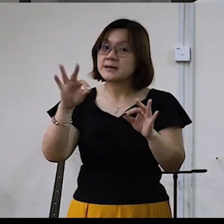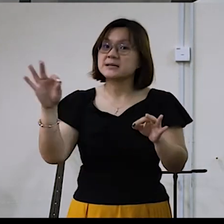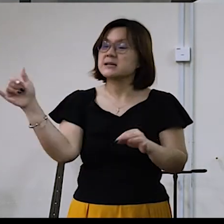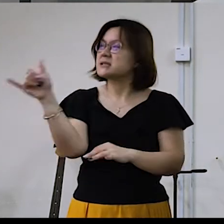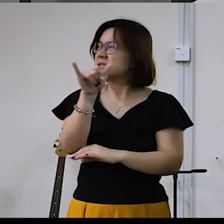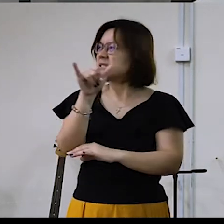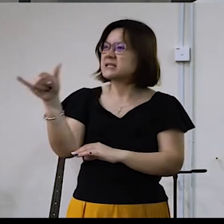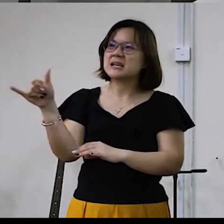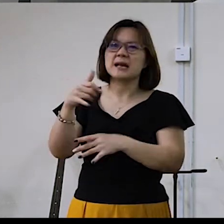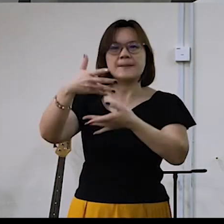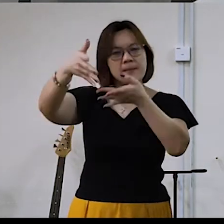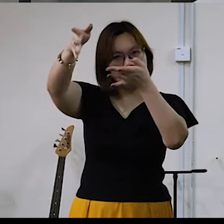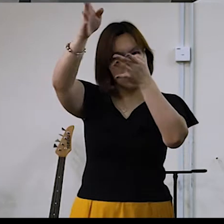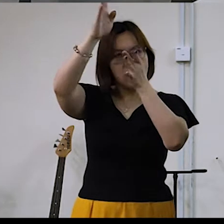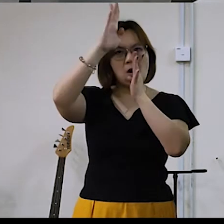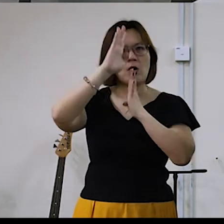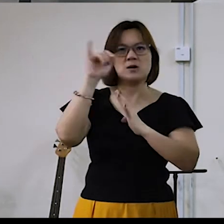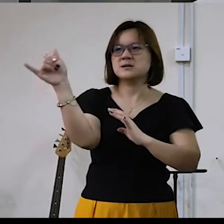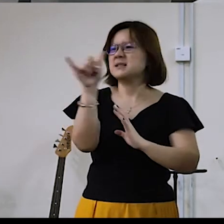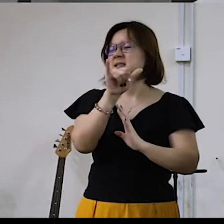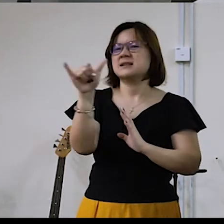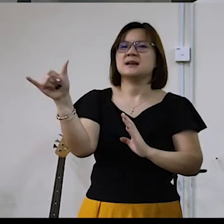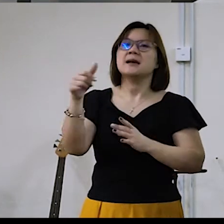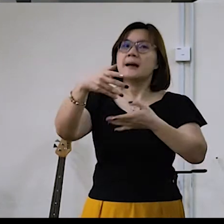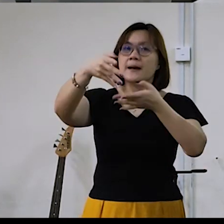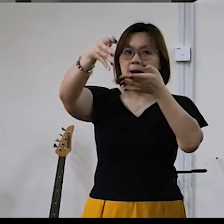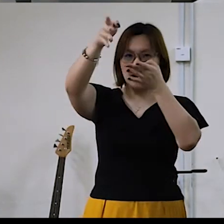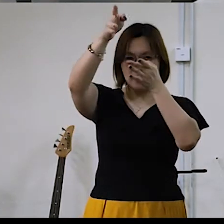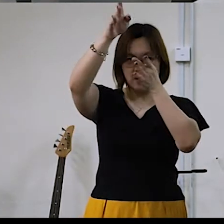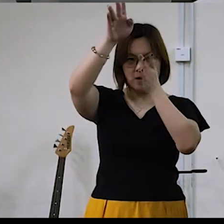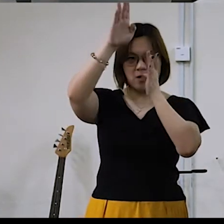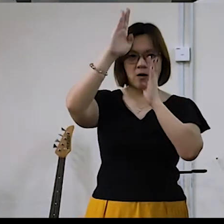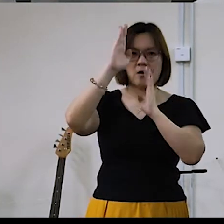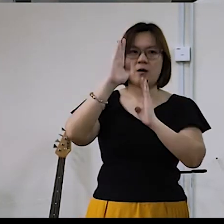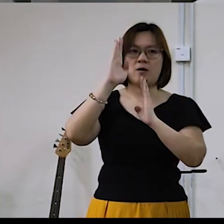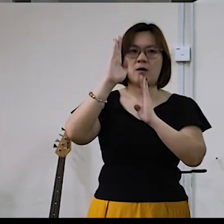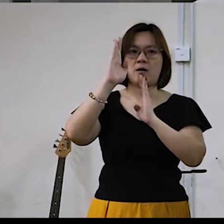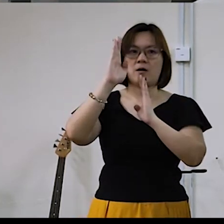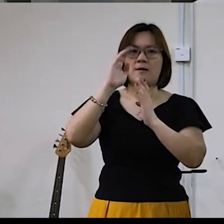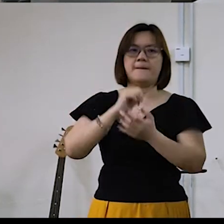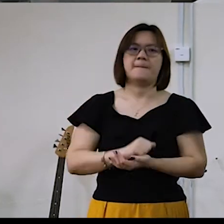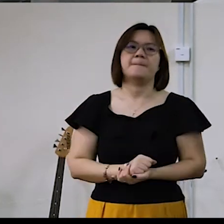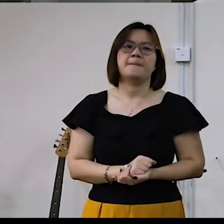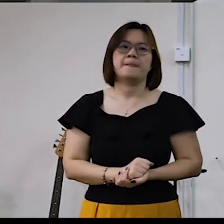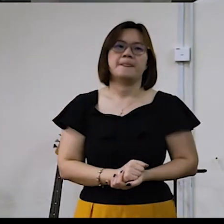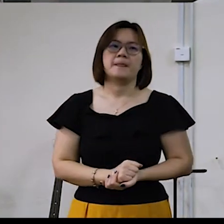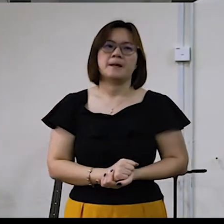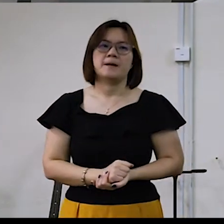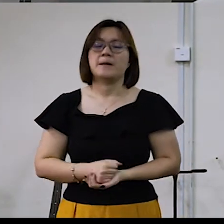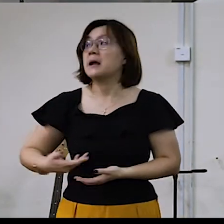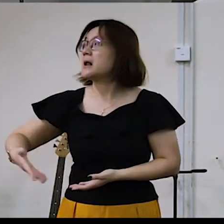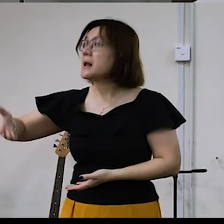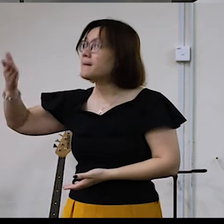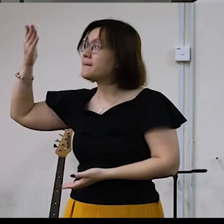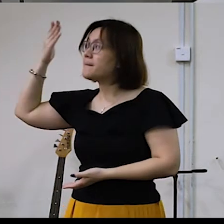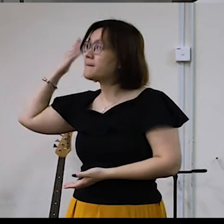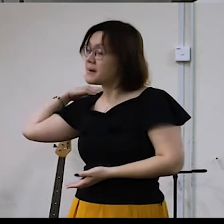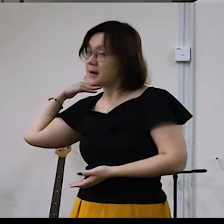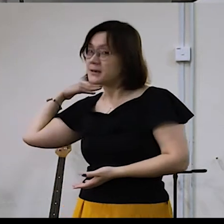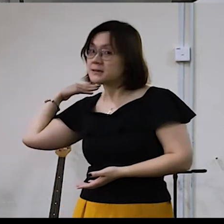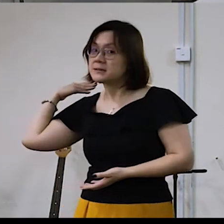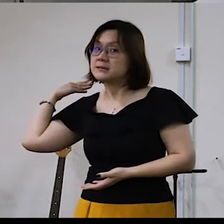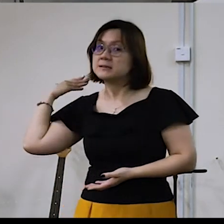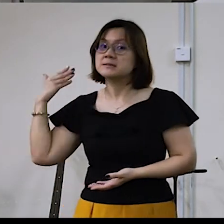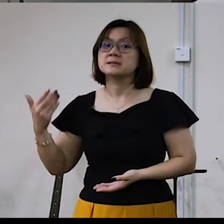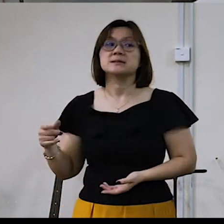Say, wow. In other words, God is living inside of you. When you believe in Jesus Christ,